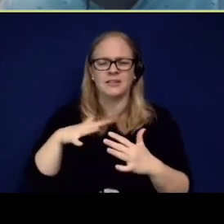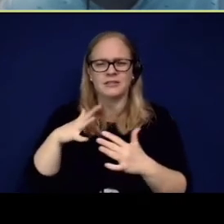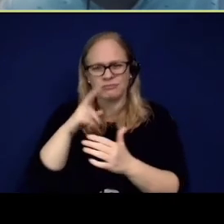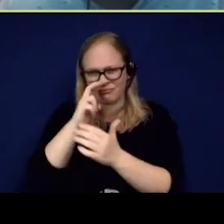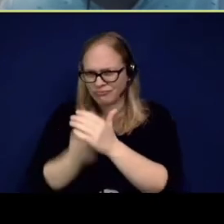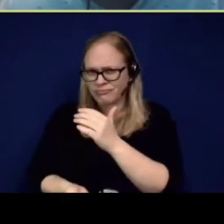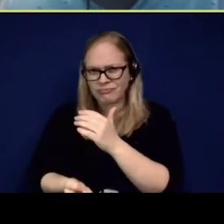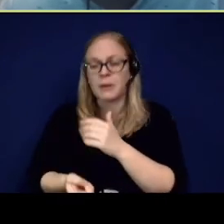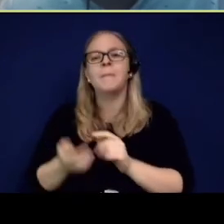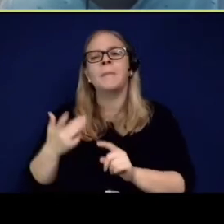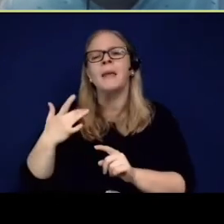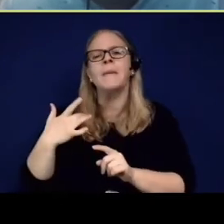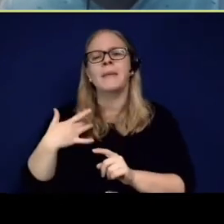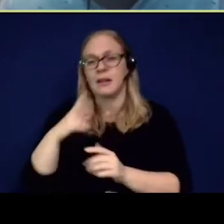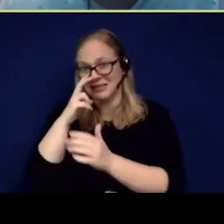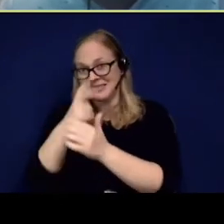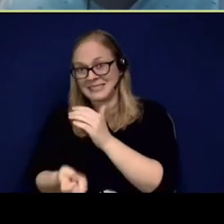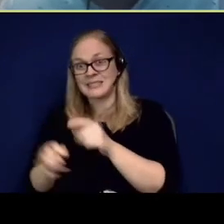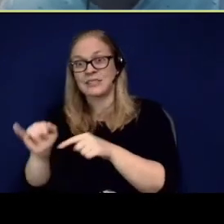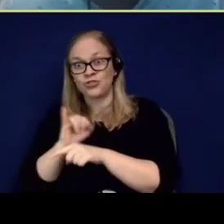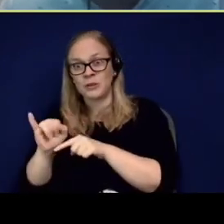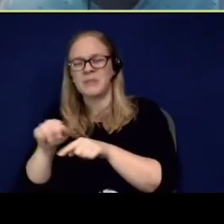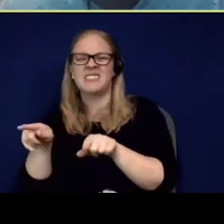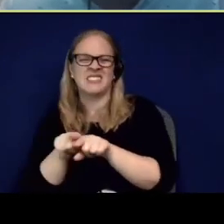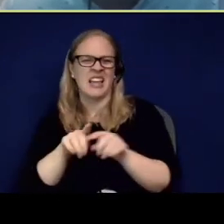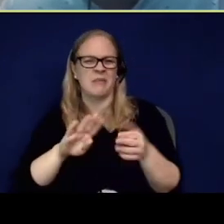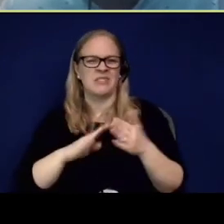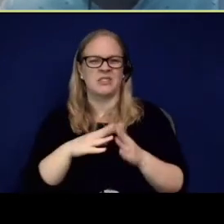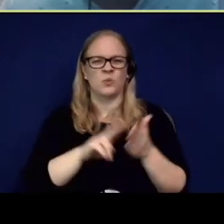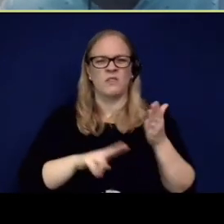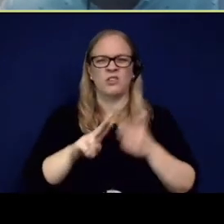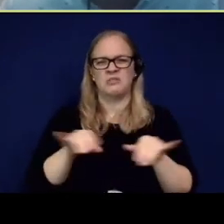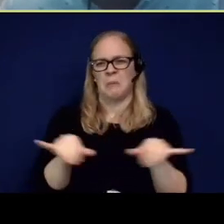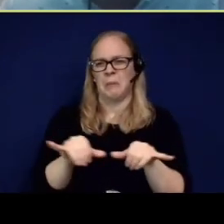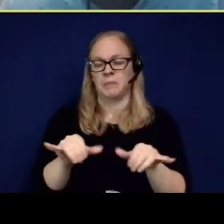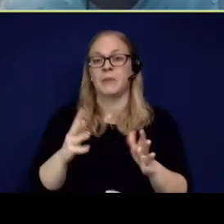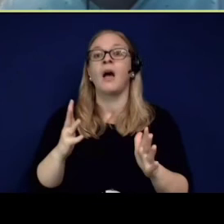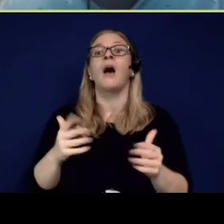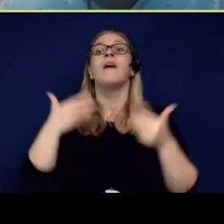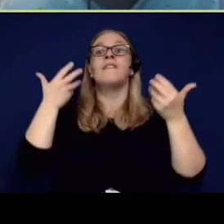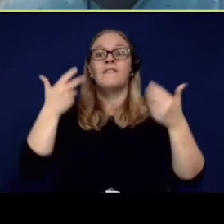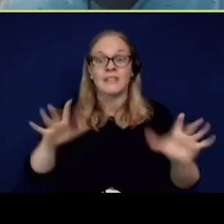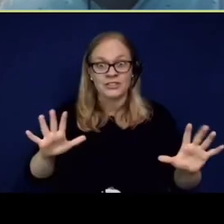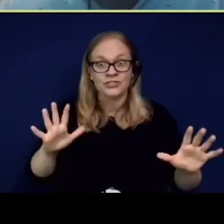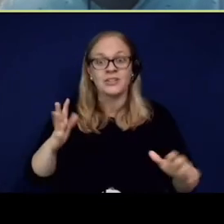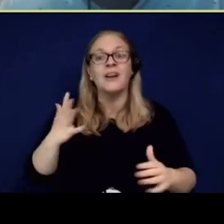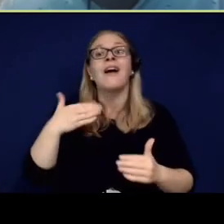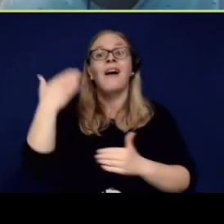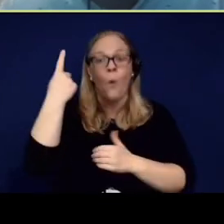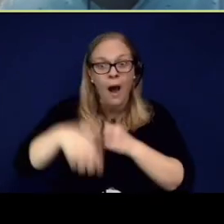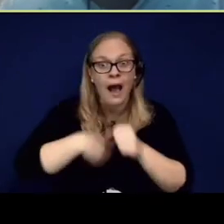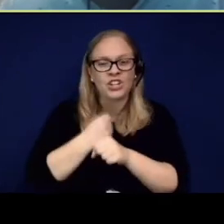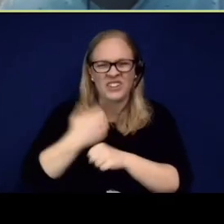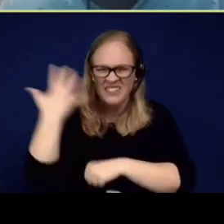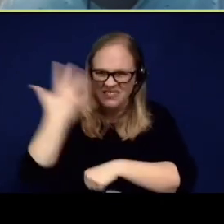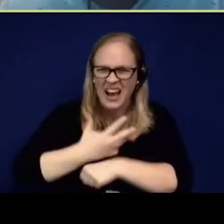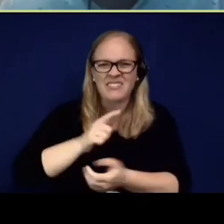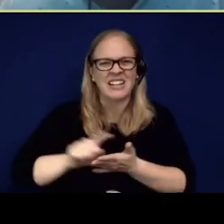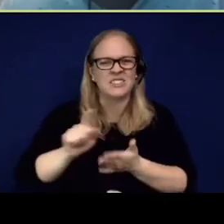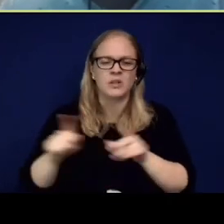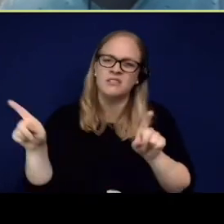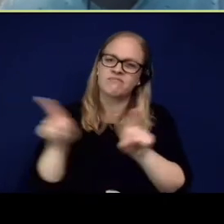as the university. And then they spend a whole year, 5 days a week, where they're being supervised by an